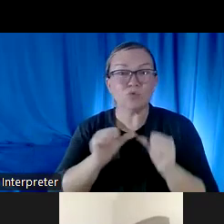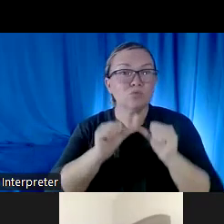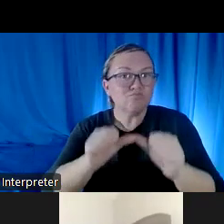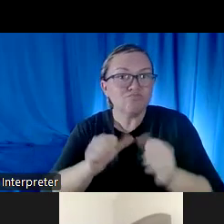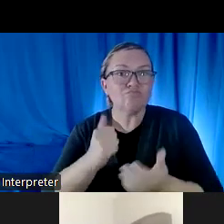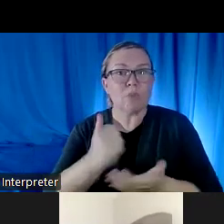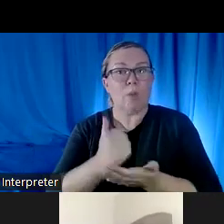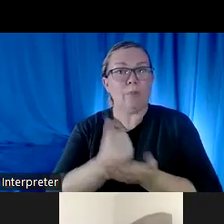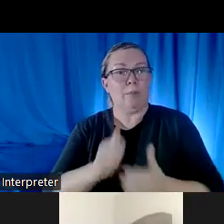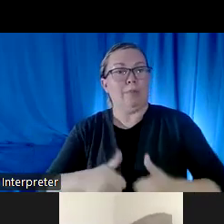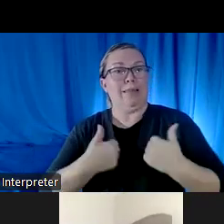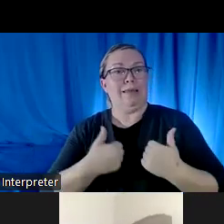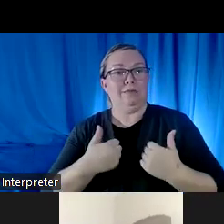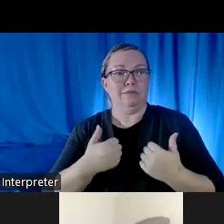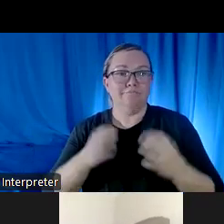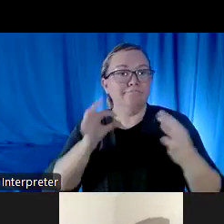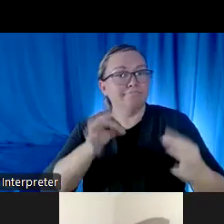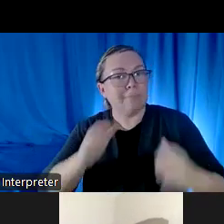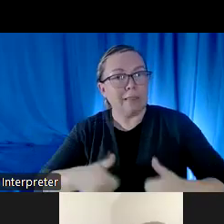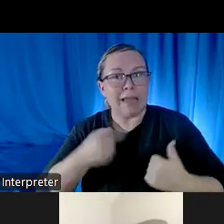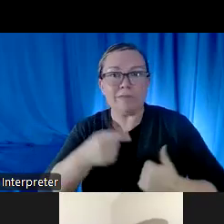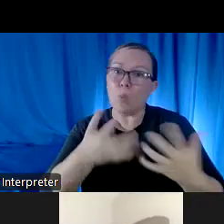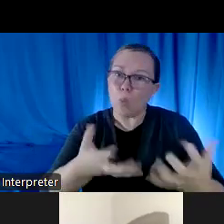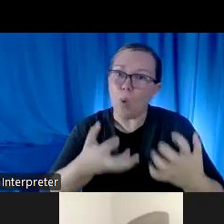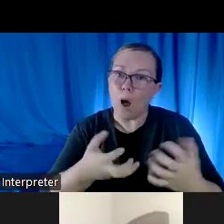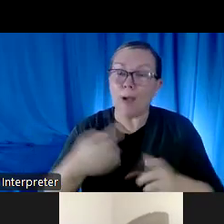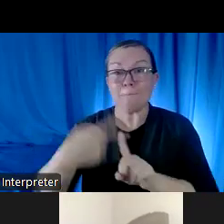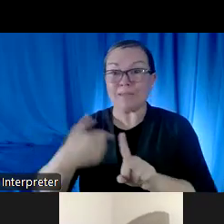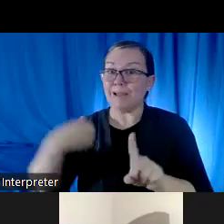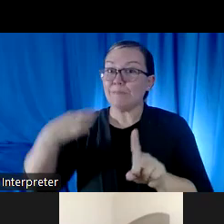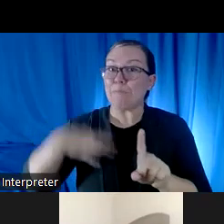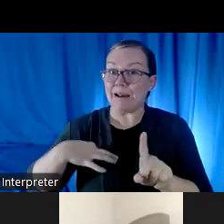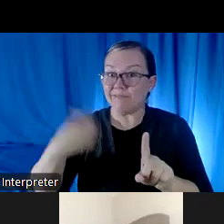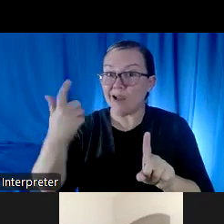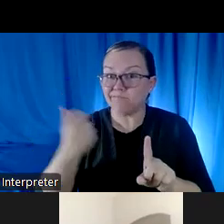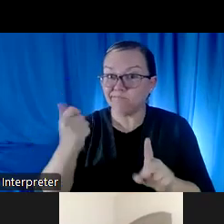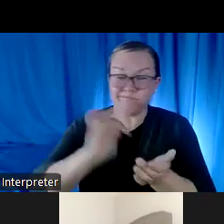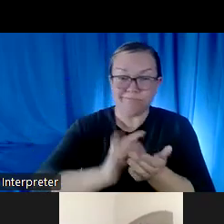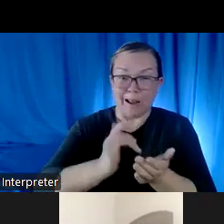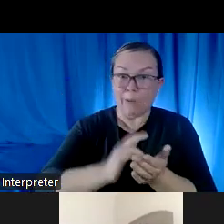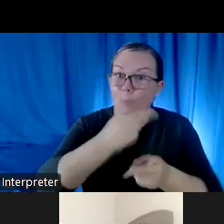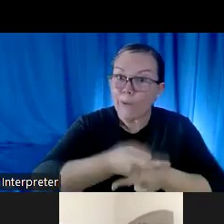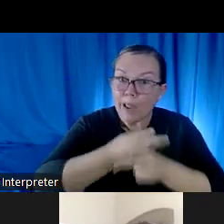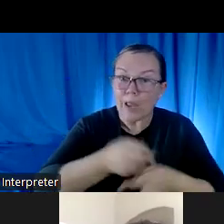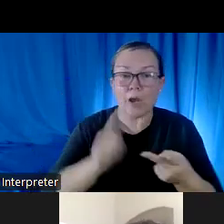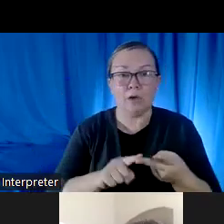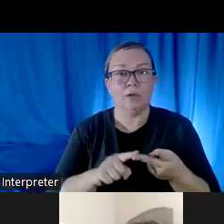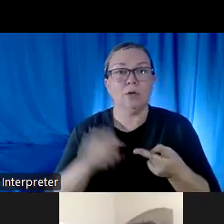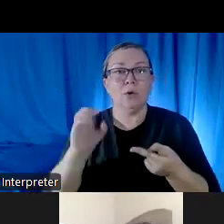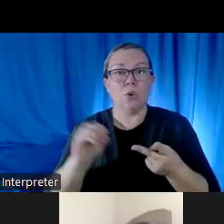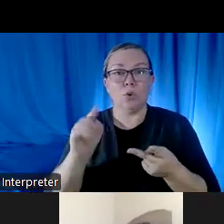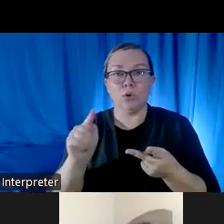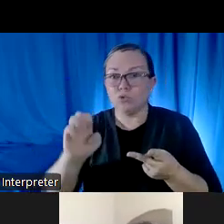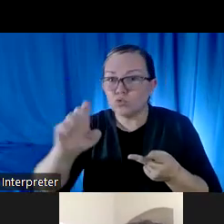want. And also have benefits like medical care, Oregon Trail